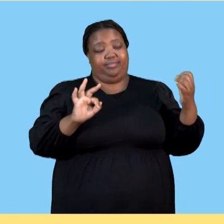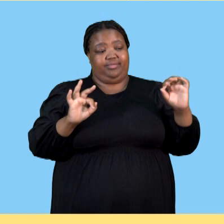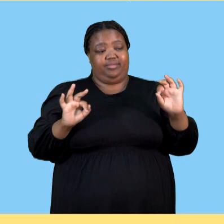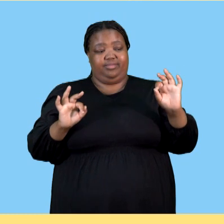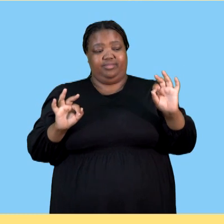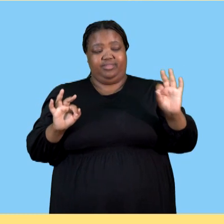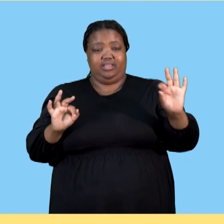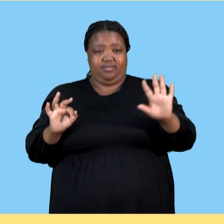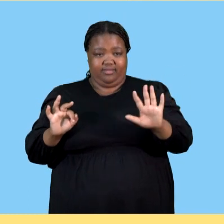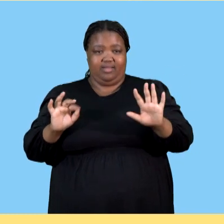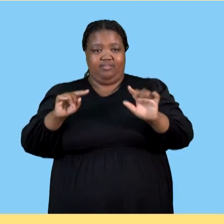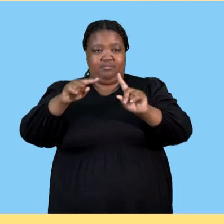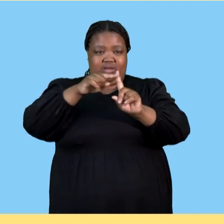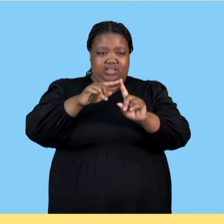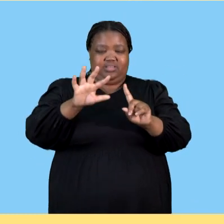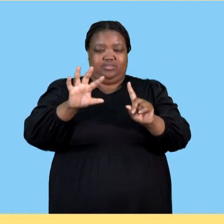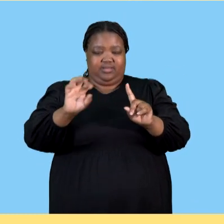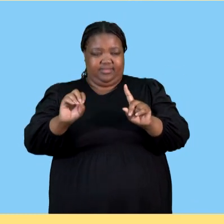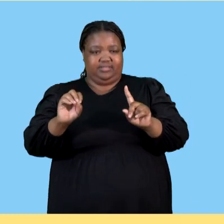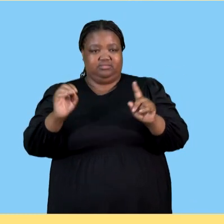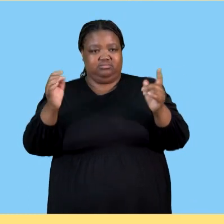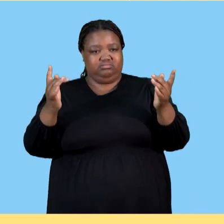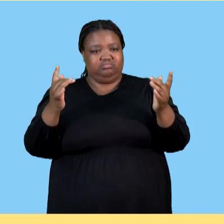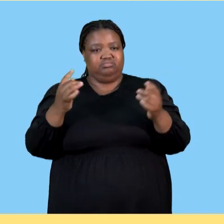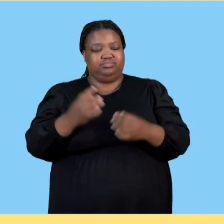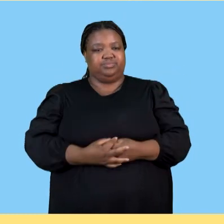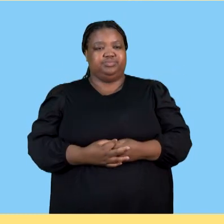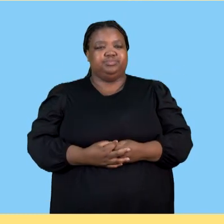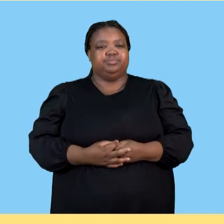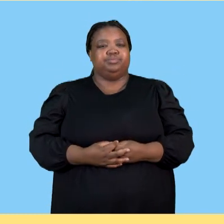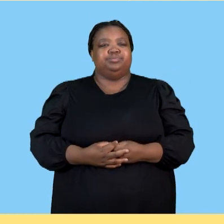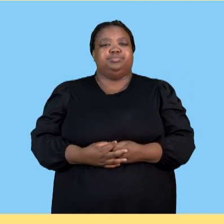plus 50. That is going to give us